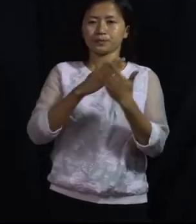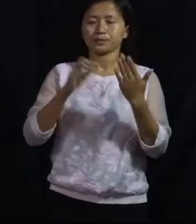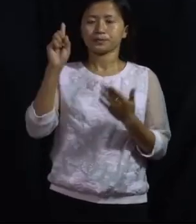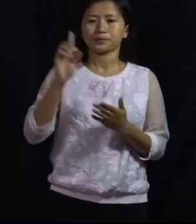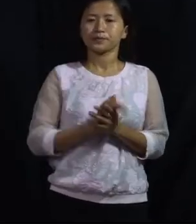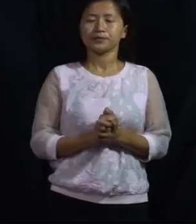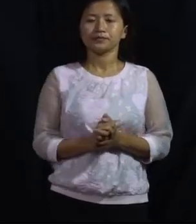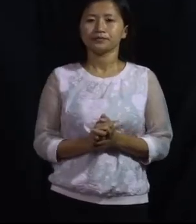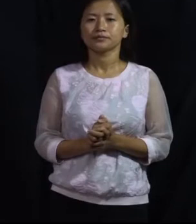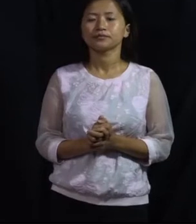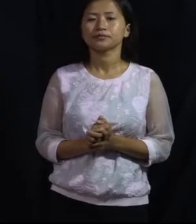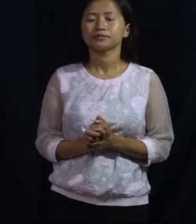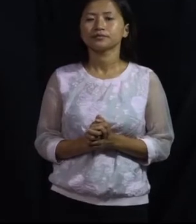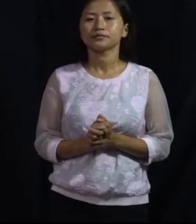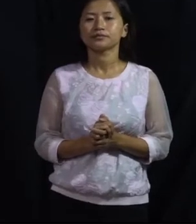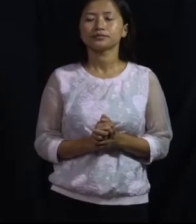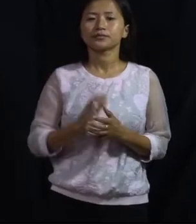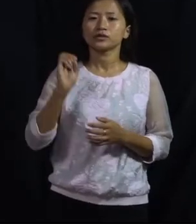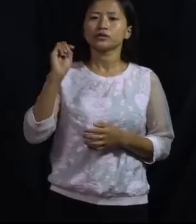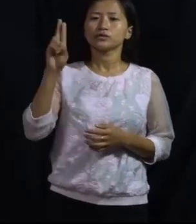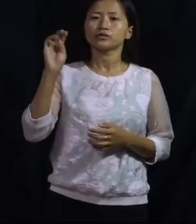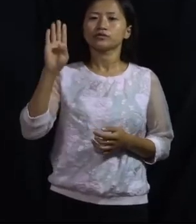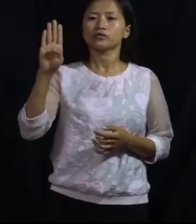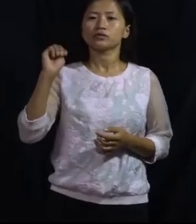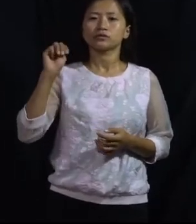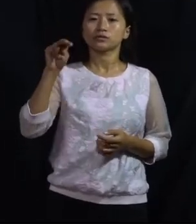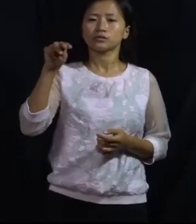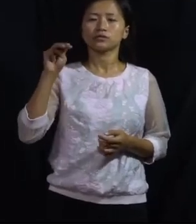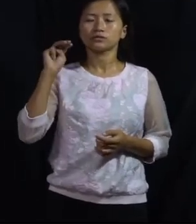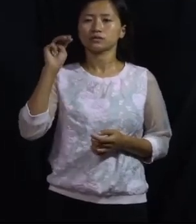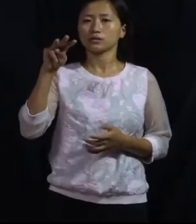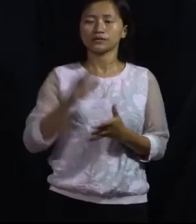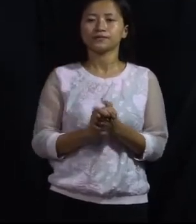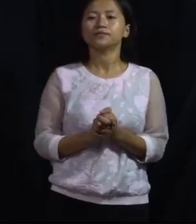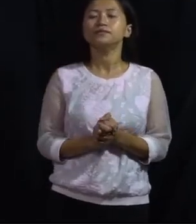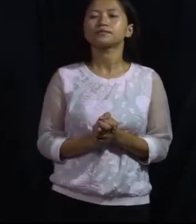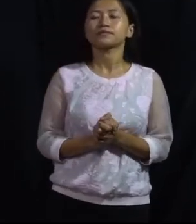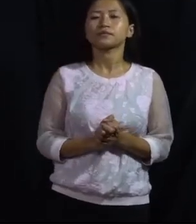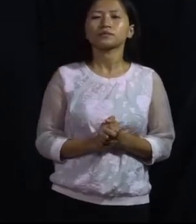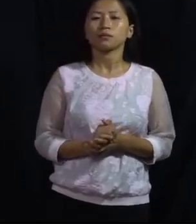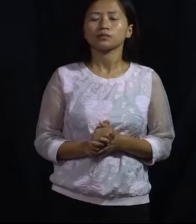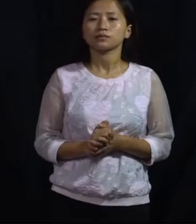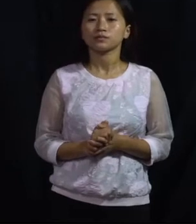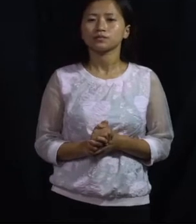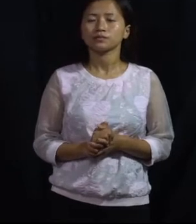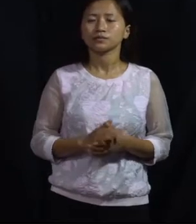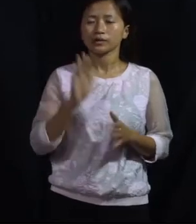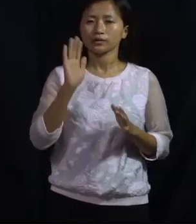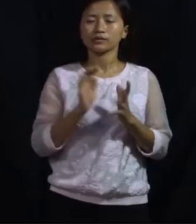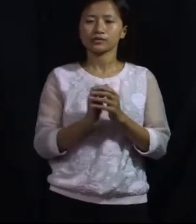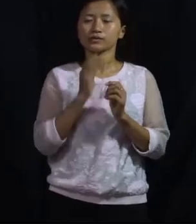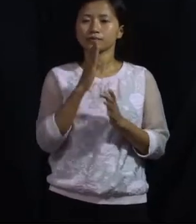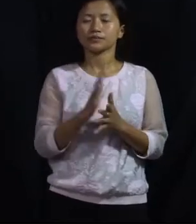4/1. So it comes to 24,000. So this 24,000 has to